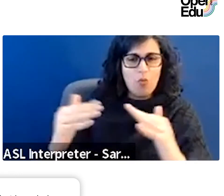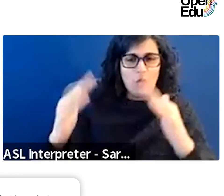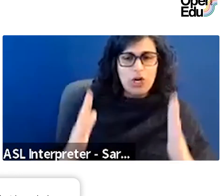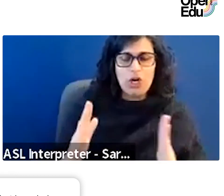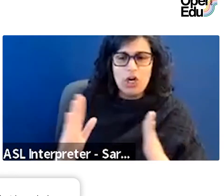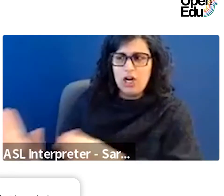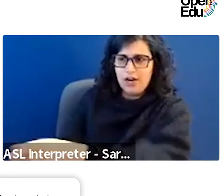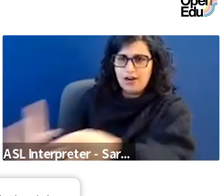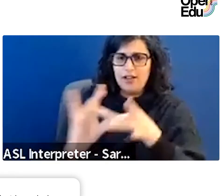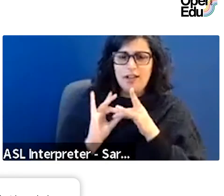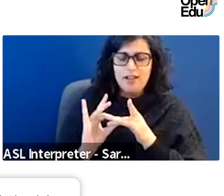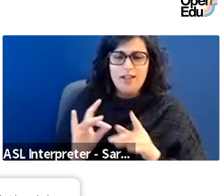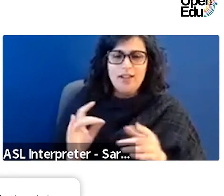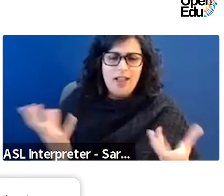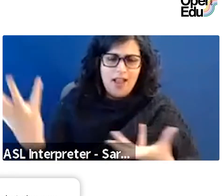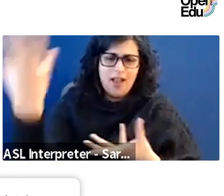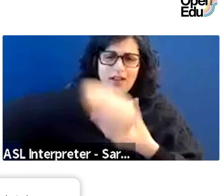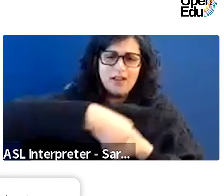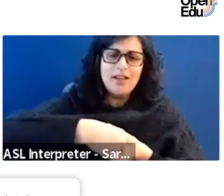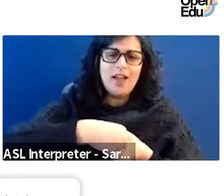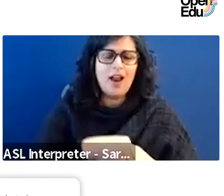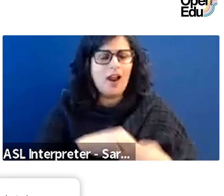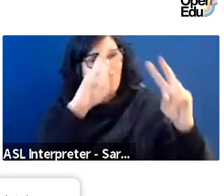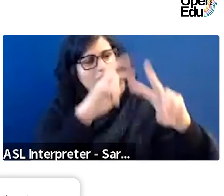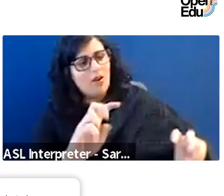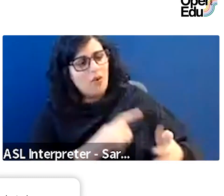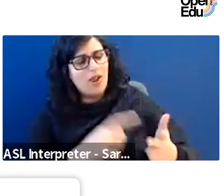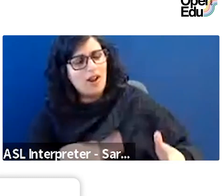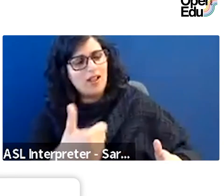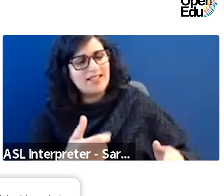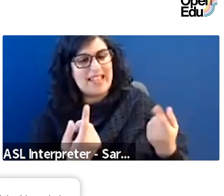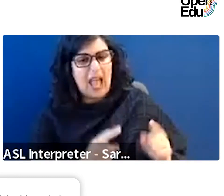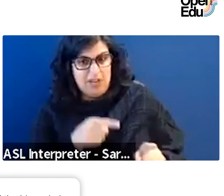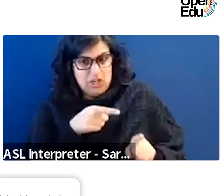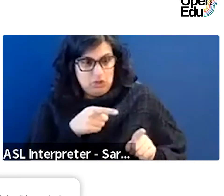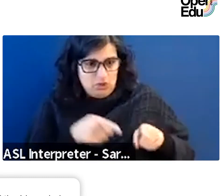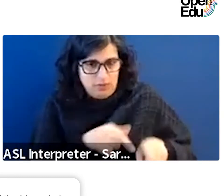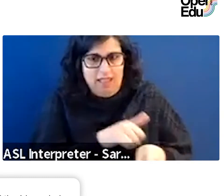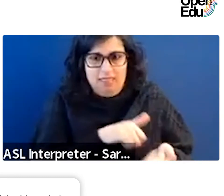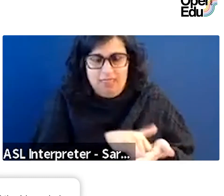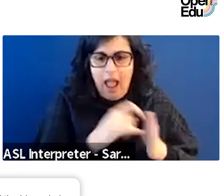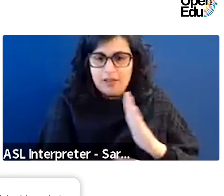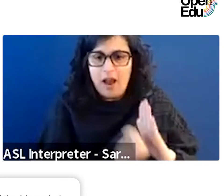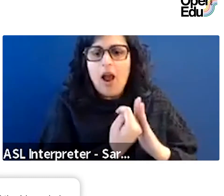that history and that knowledge in, and then looking into what else was going on during that time. You know, I think around the